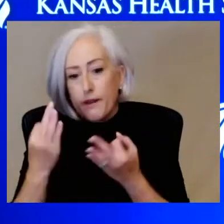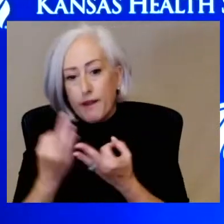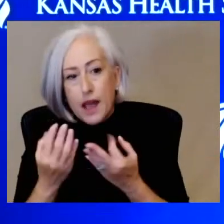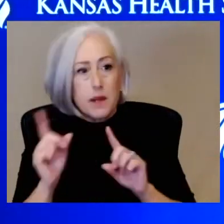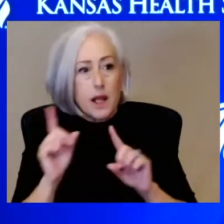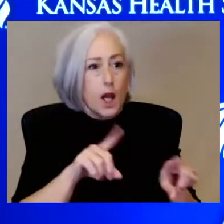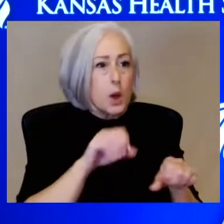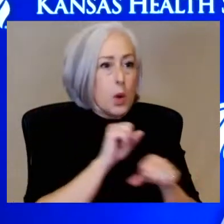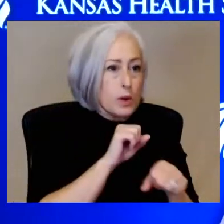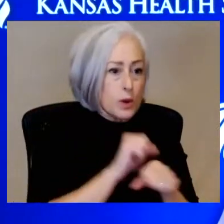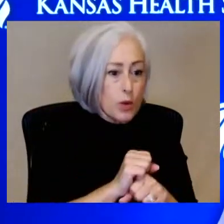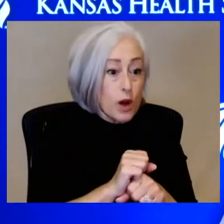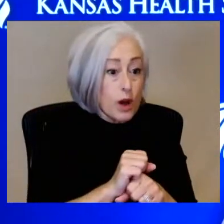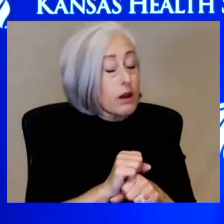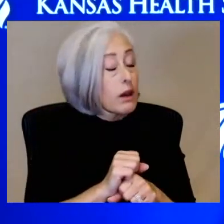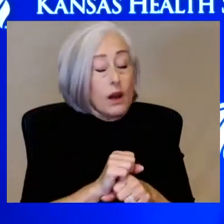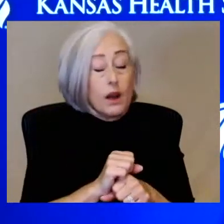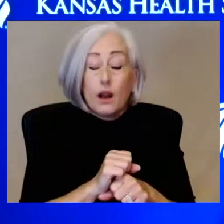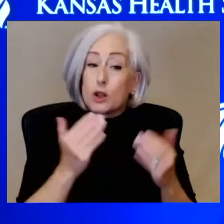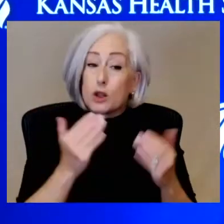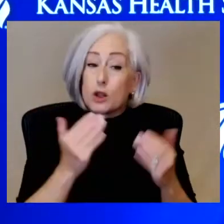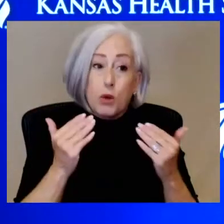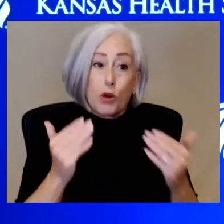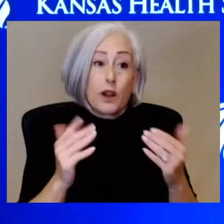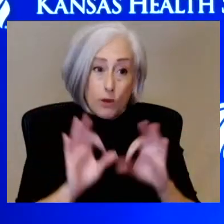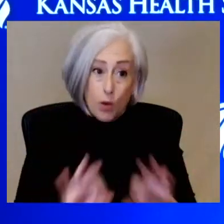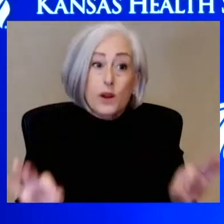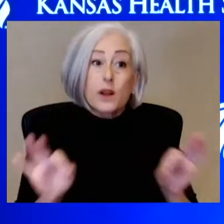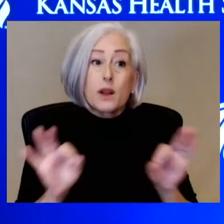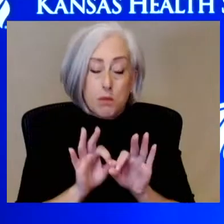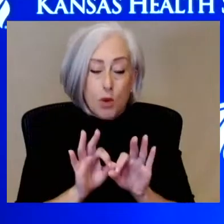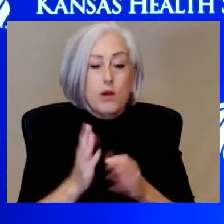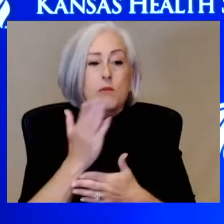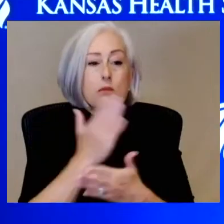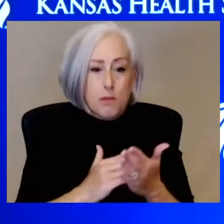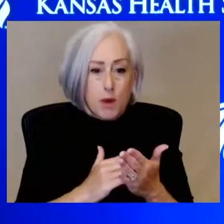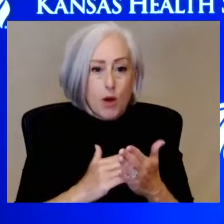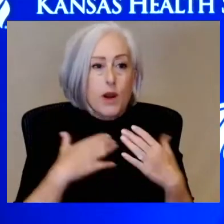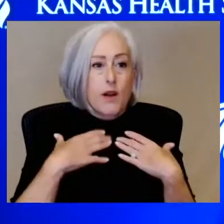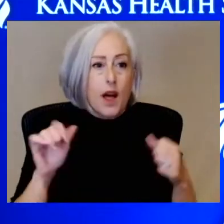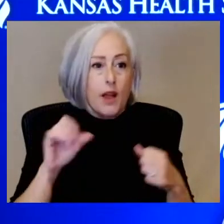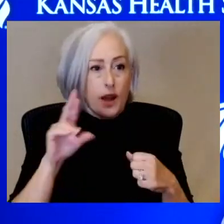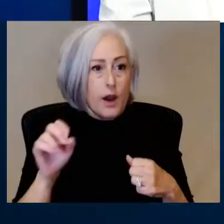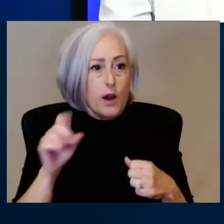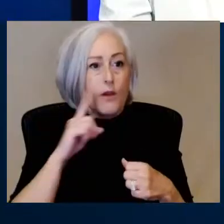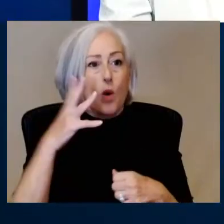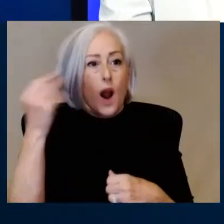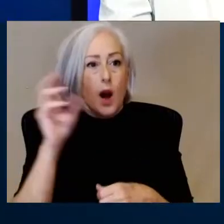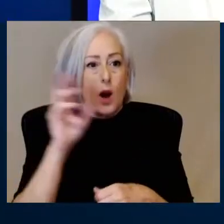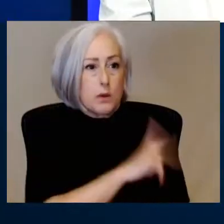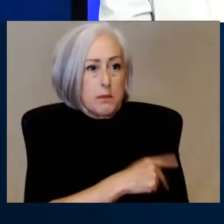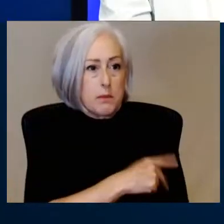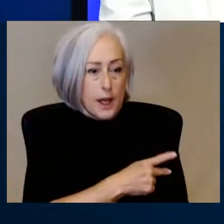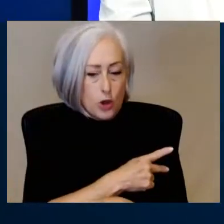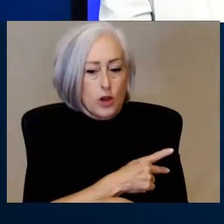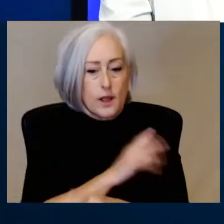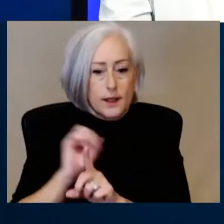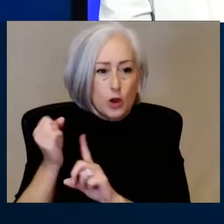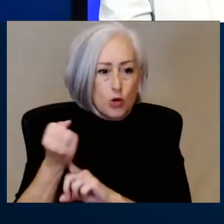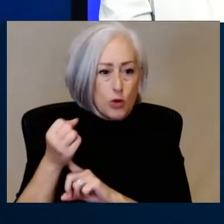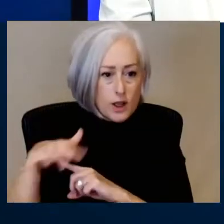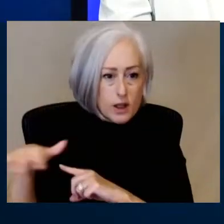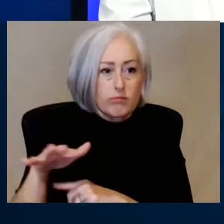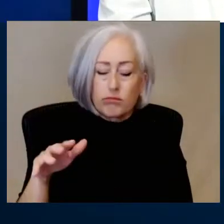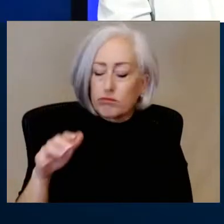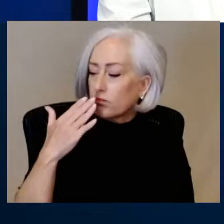it's certainly going to be an important aspect of healthcare, especially in that outpatient setting. Yeah, I think that's a really big deal. And if you